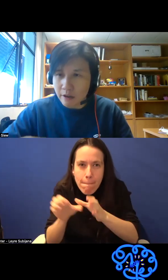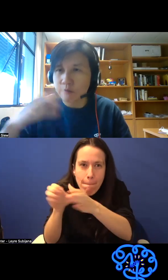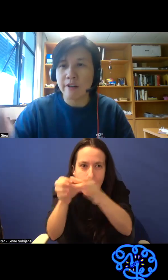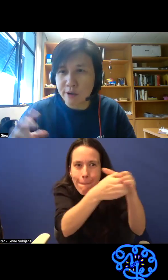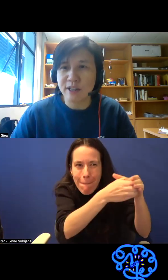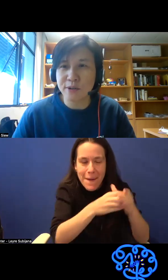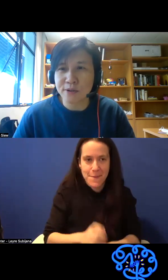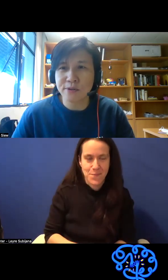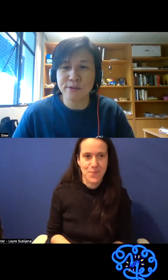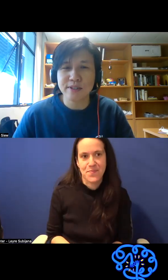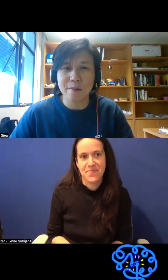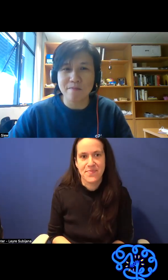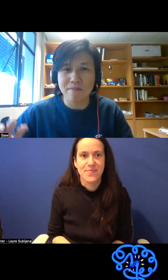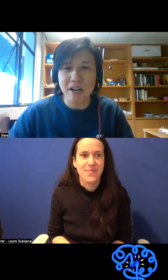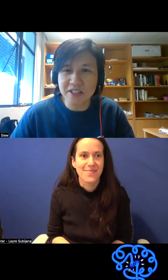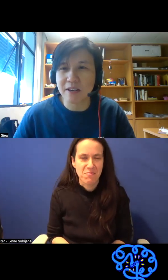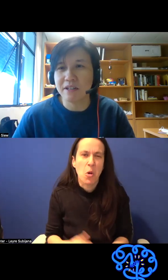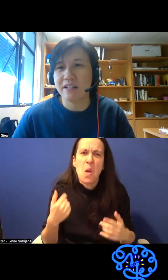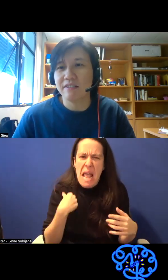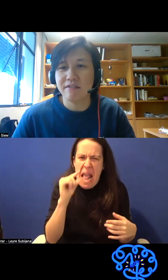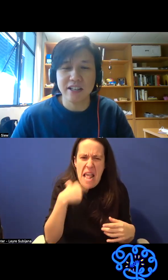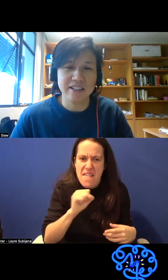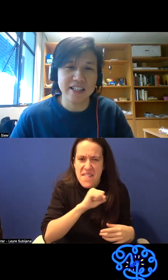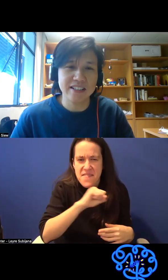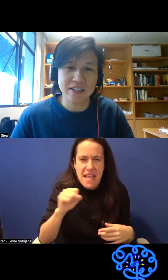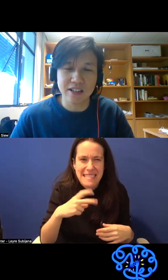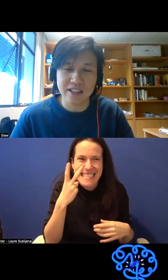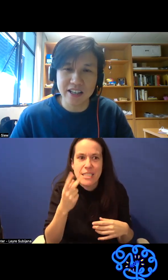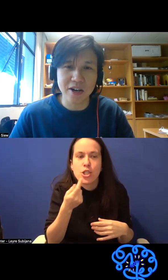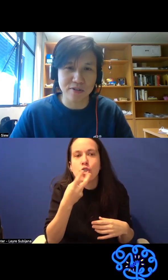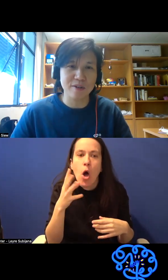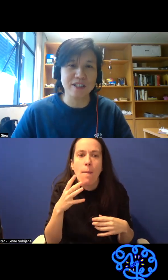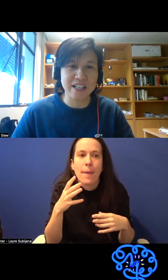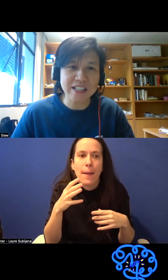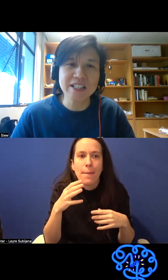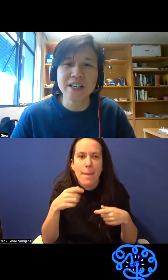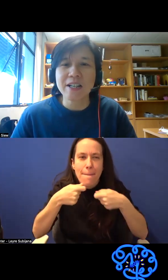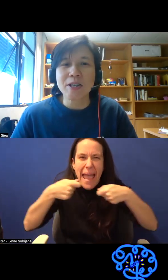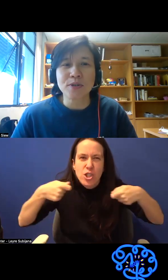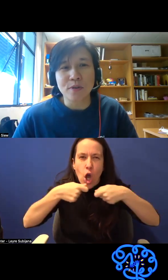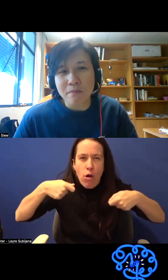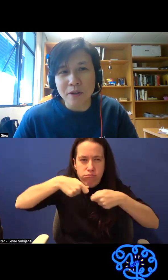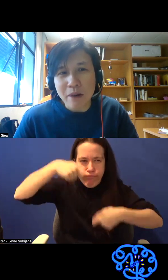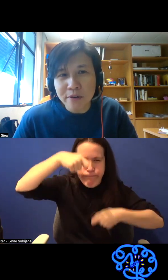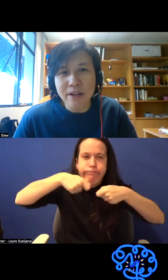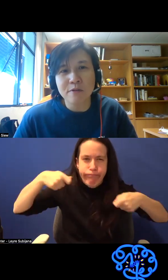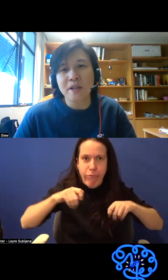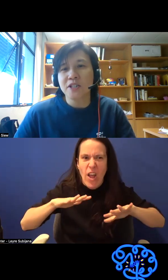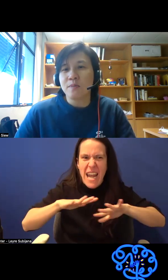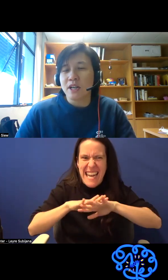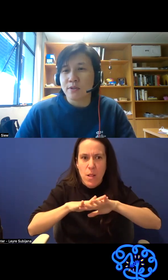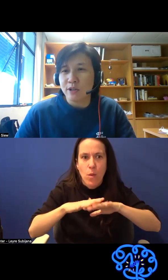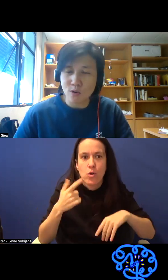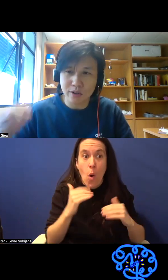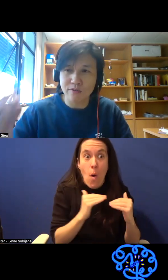So I'll very quickly go through some measures that we can get out of network science. So for the micro level